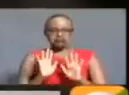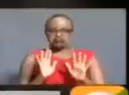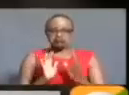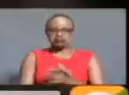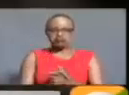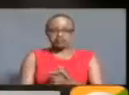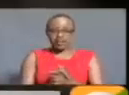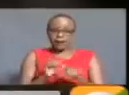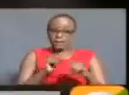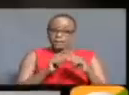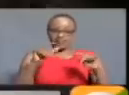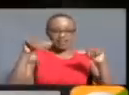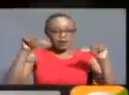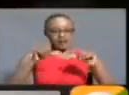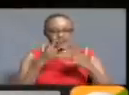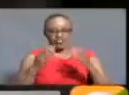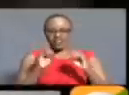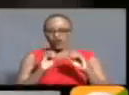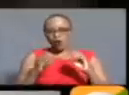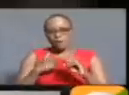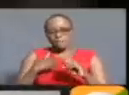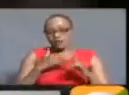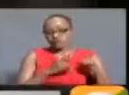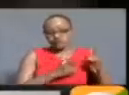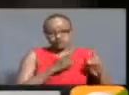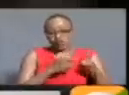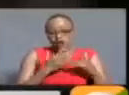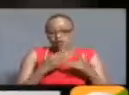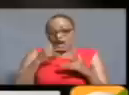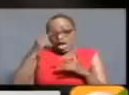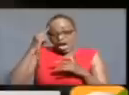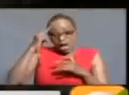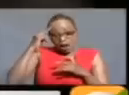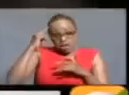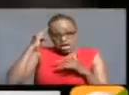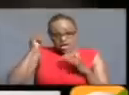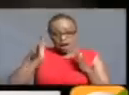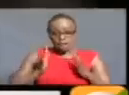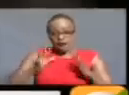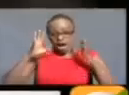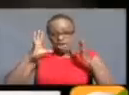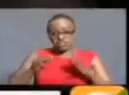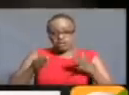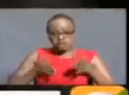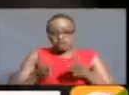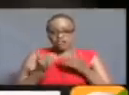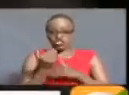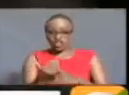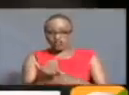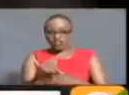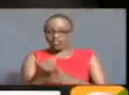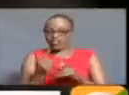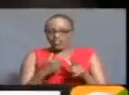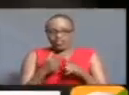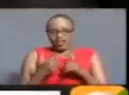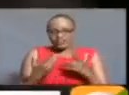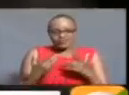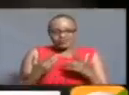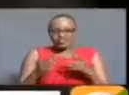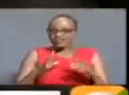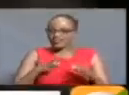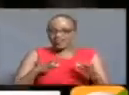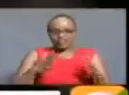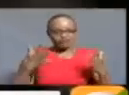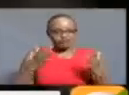But it's not a bad thing. If I fall in love with a dark person and I decide to have a child with them or children, then it's